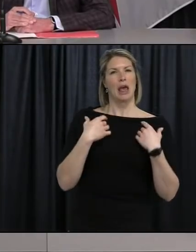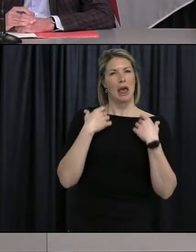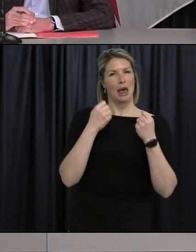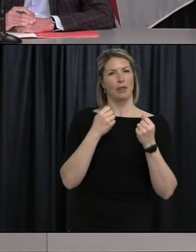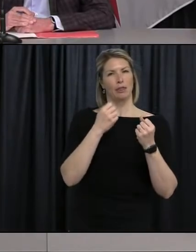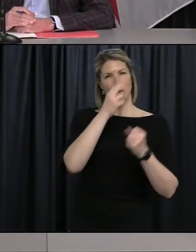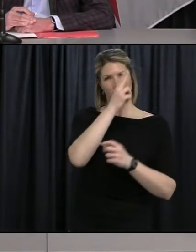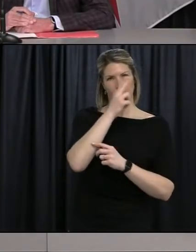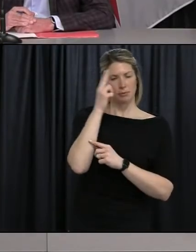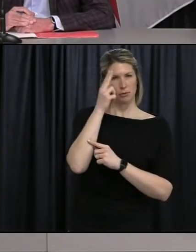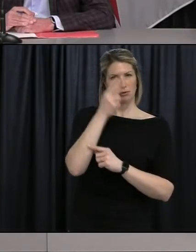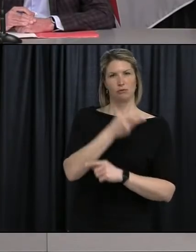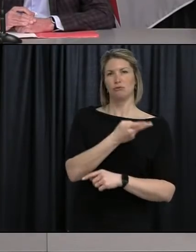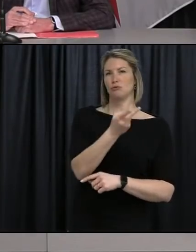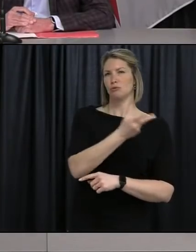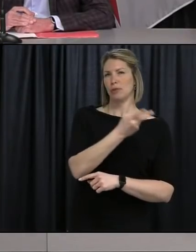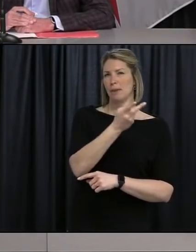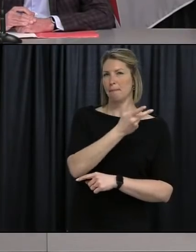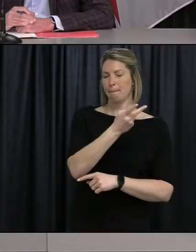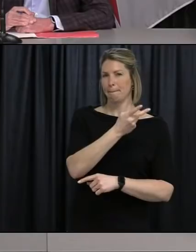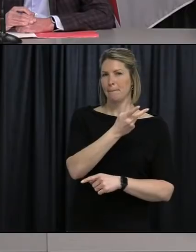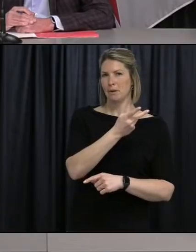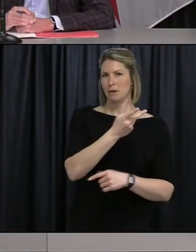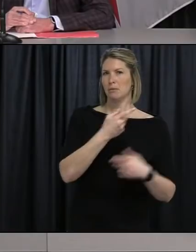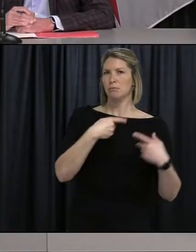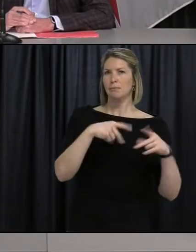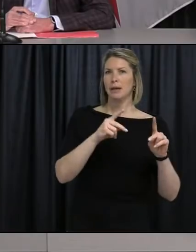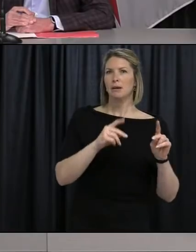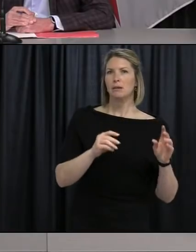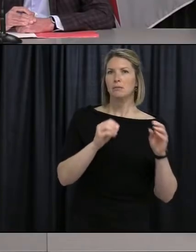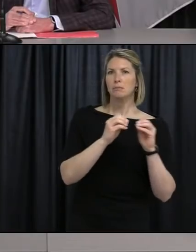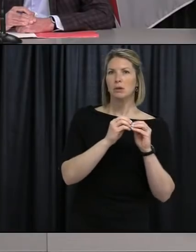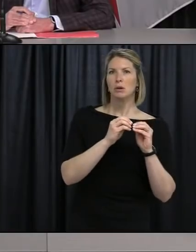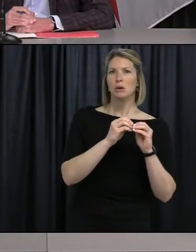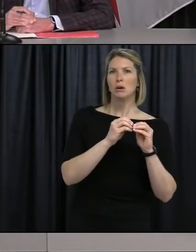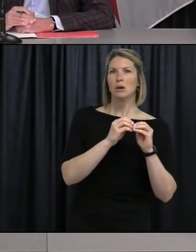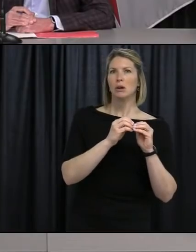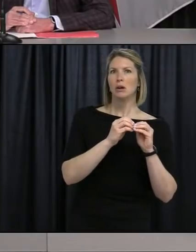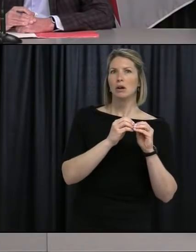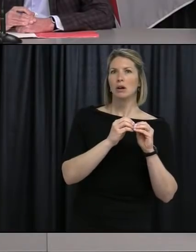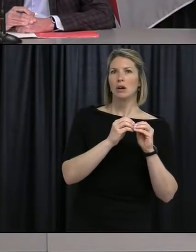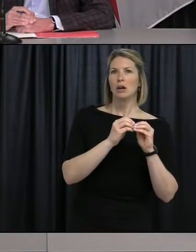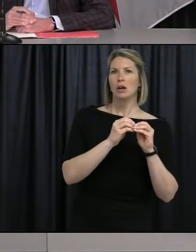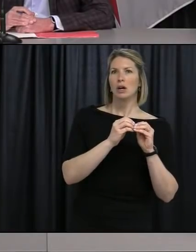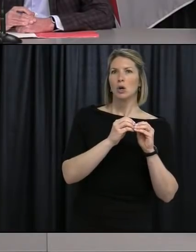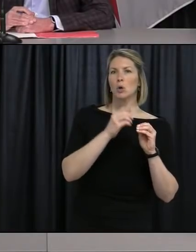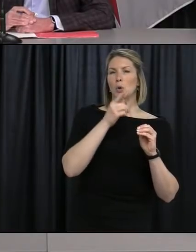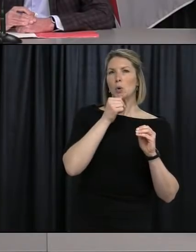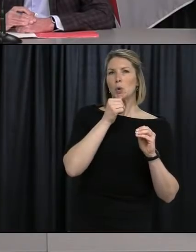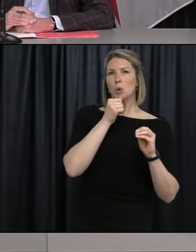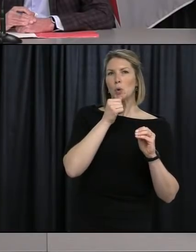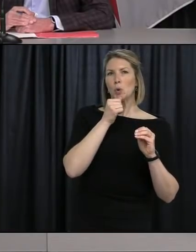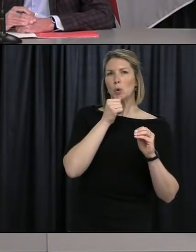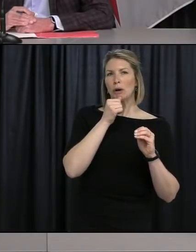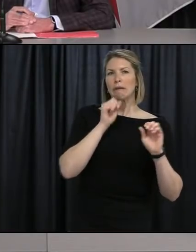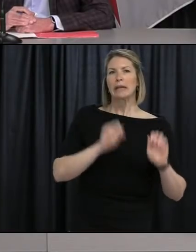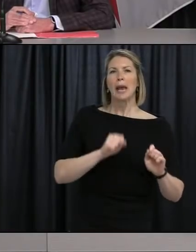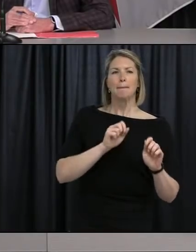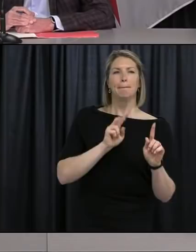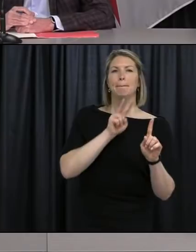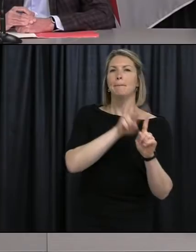required, for example, for folks who are clinically vulnerable or for essential workers? They're now allowed to go and book their